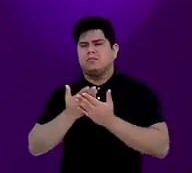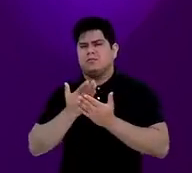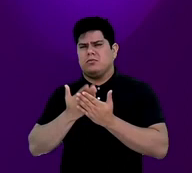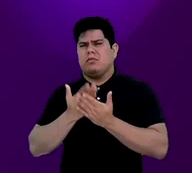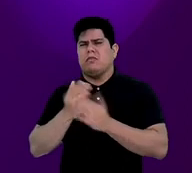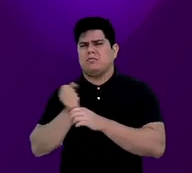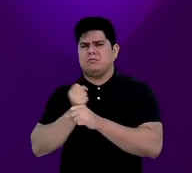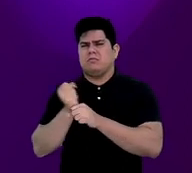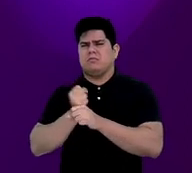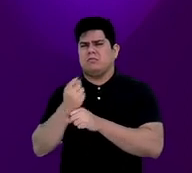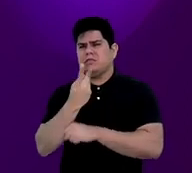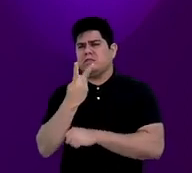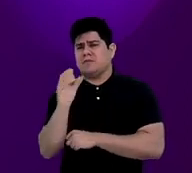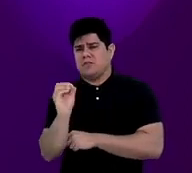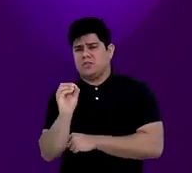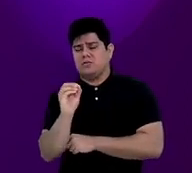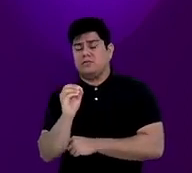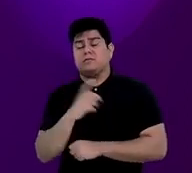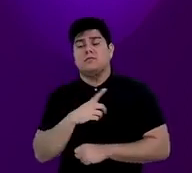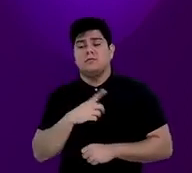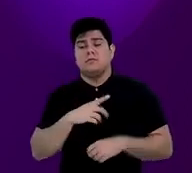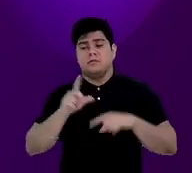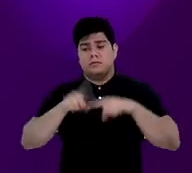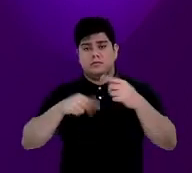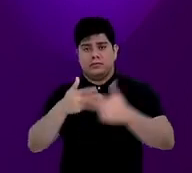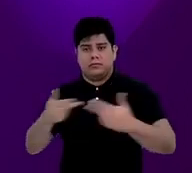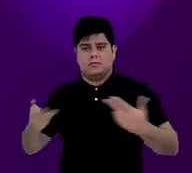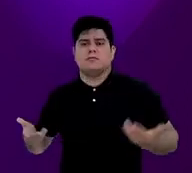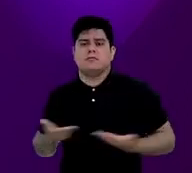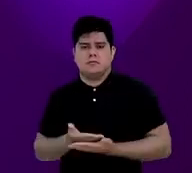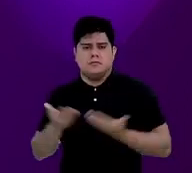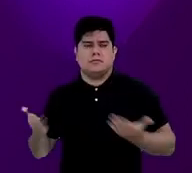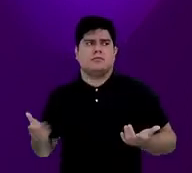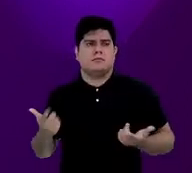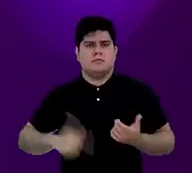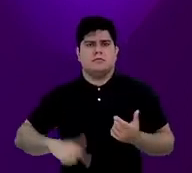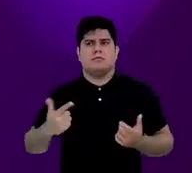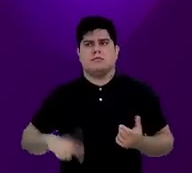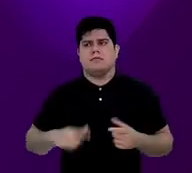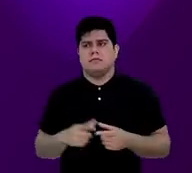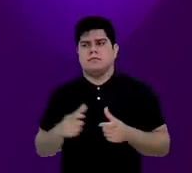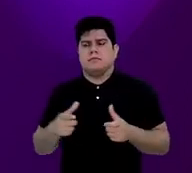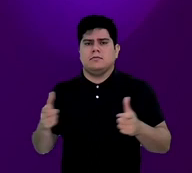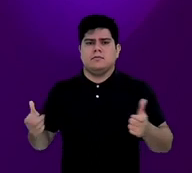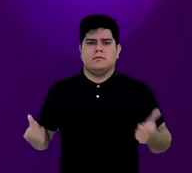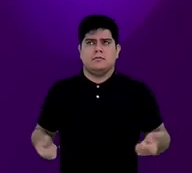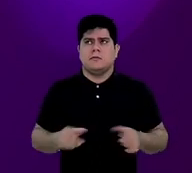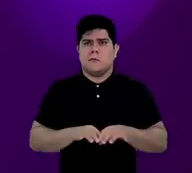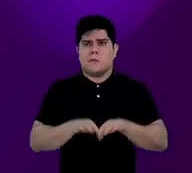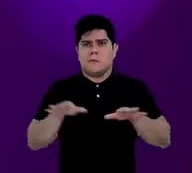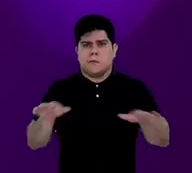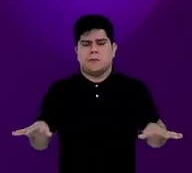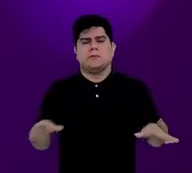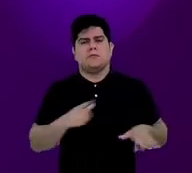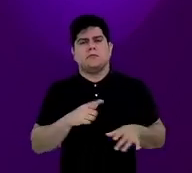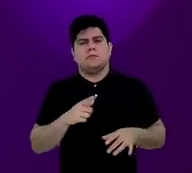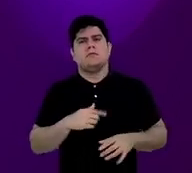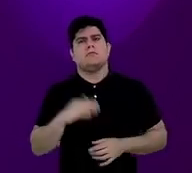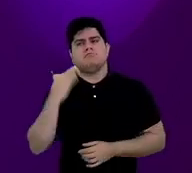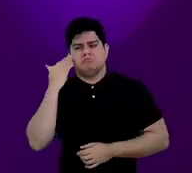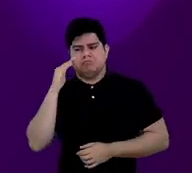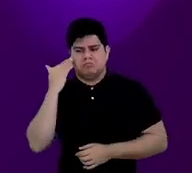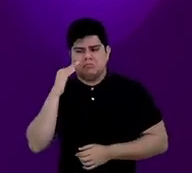are becoming increasingly understood, although there's probably still some work to go on that. Both lasers